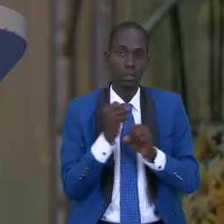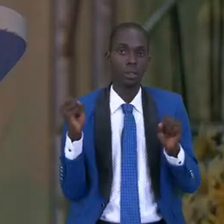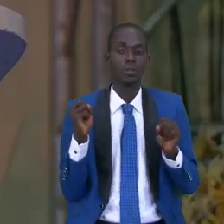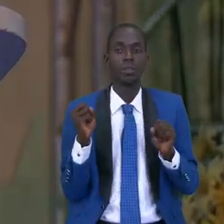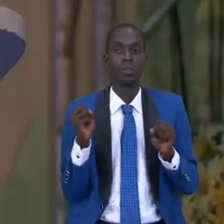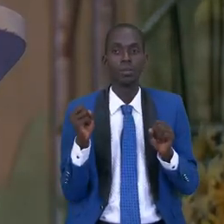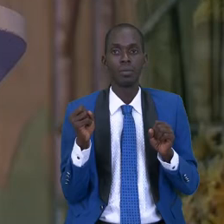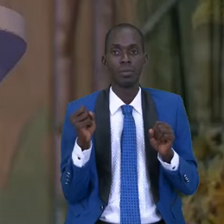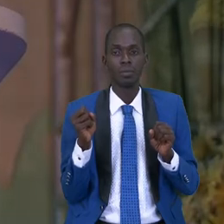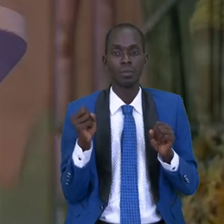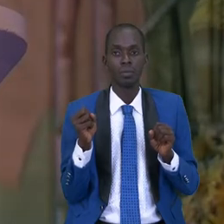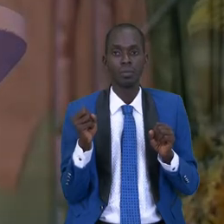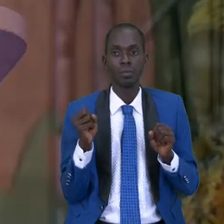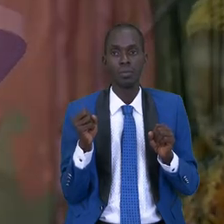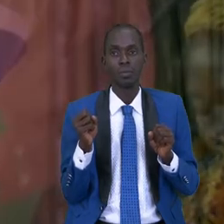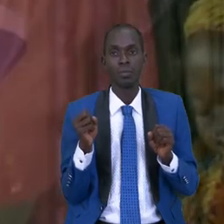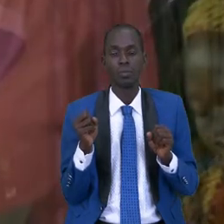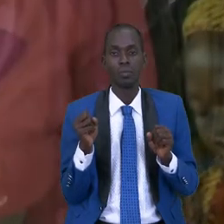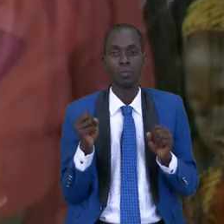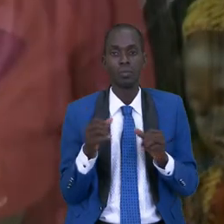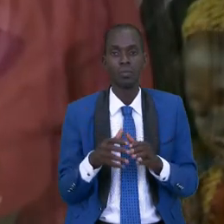Now for the banquet.